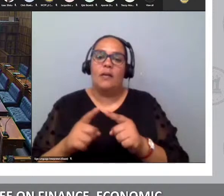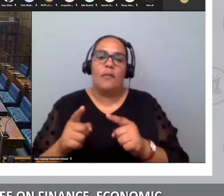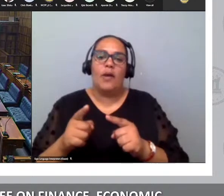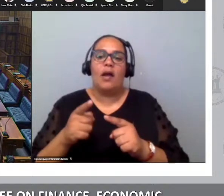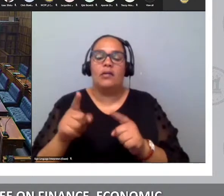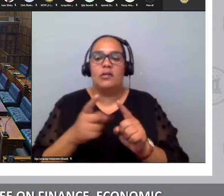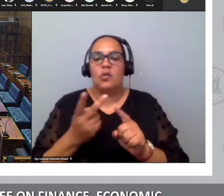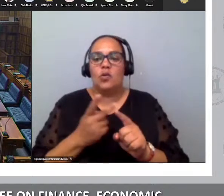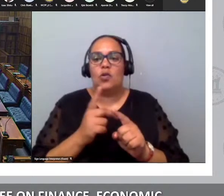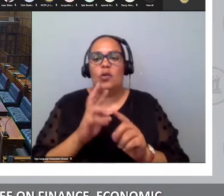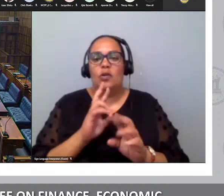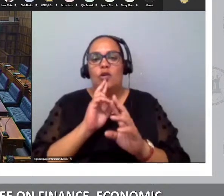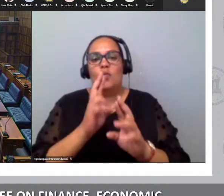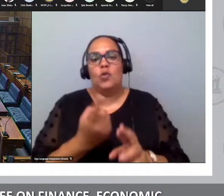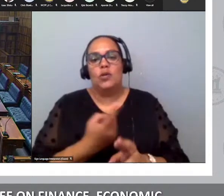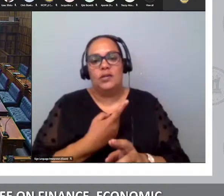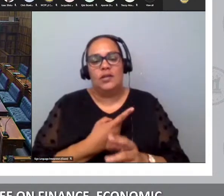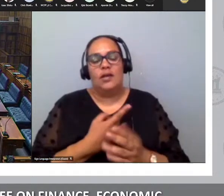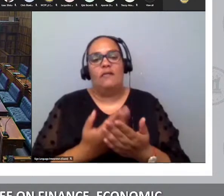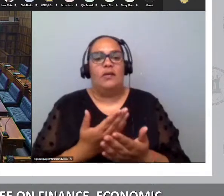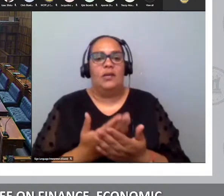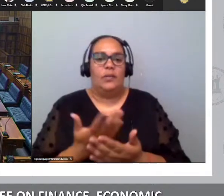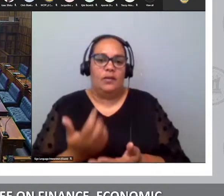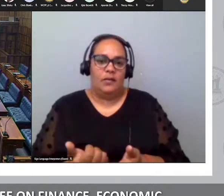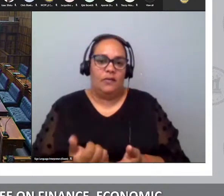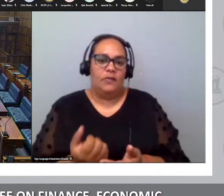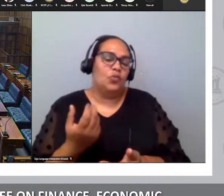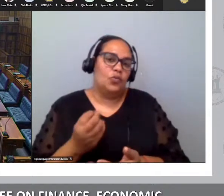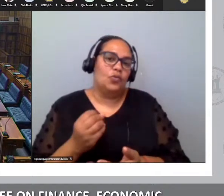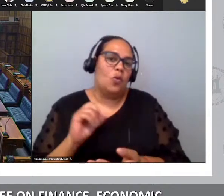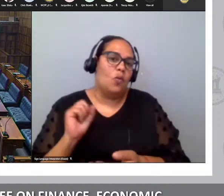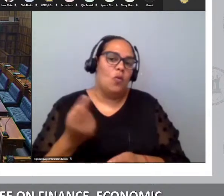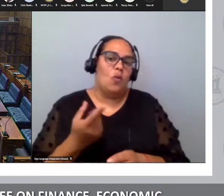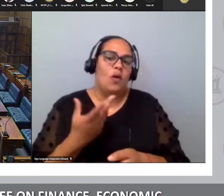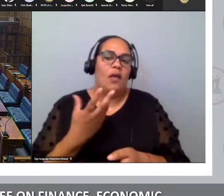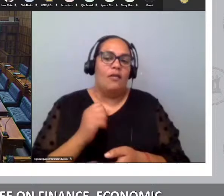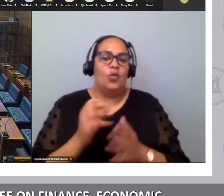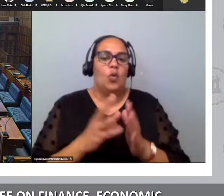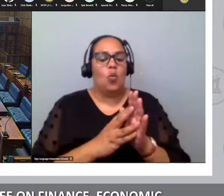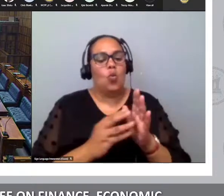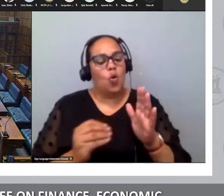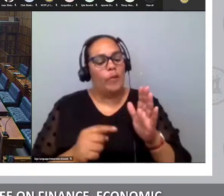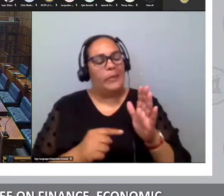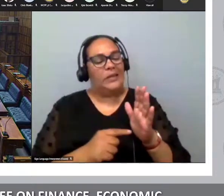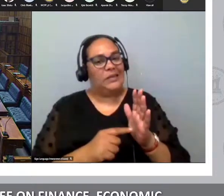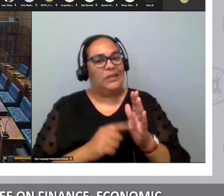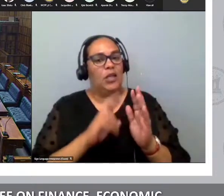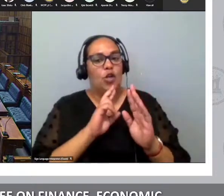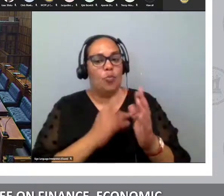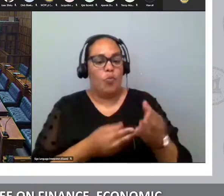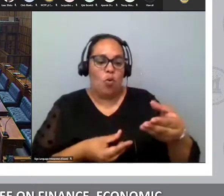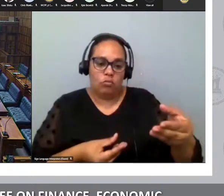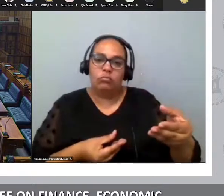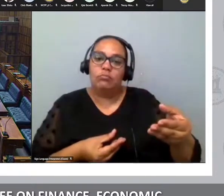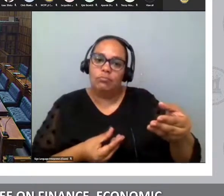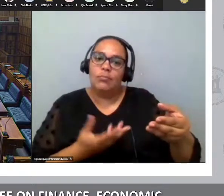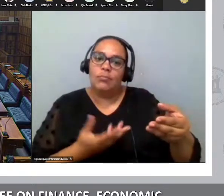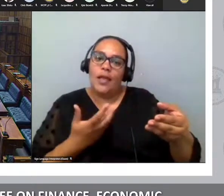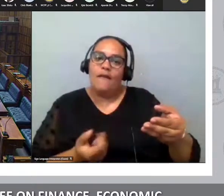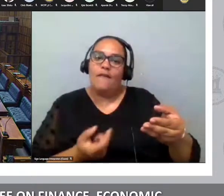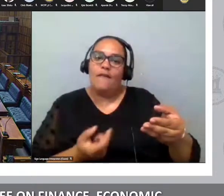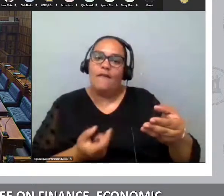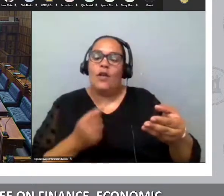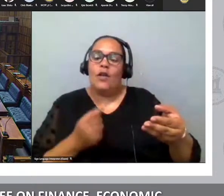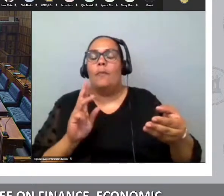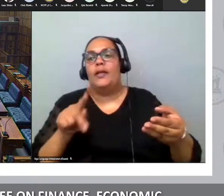report itself was made available so everyone actually has a copy of that report by